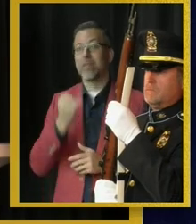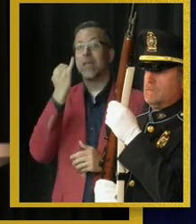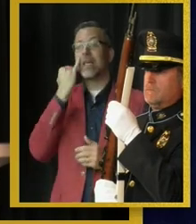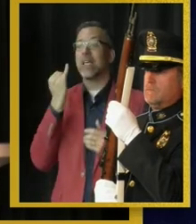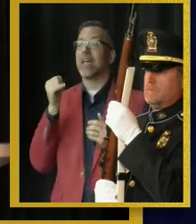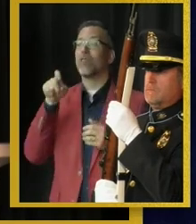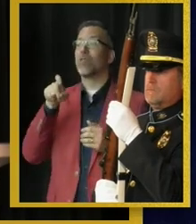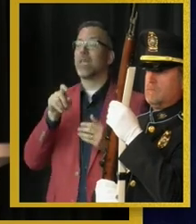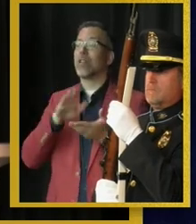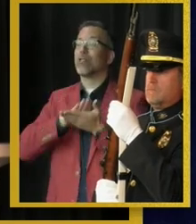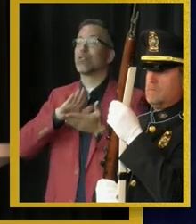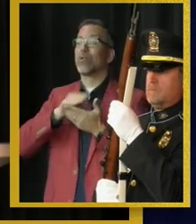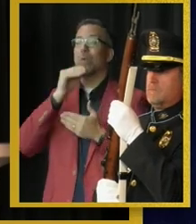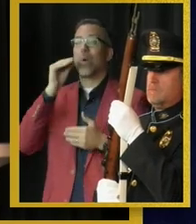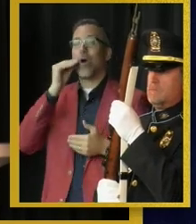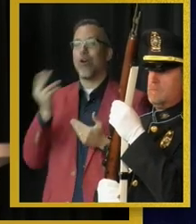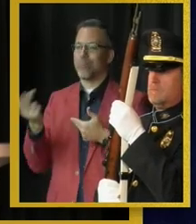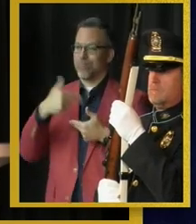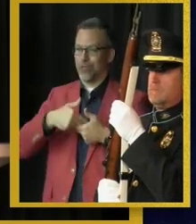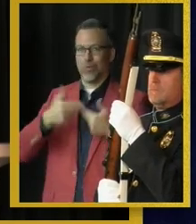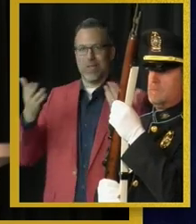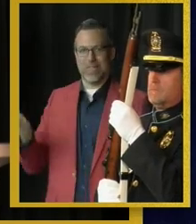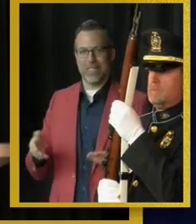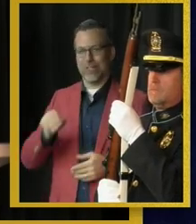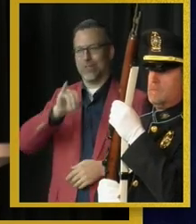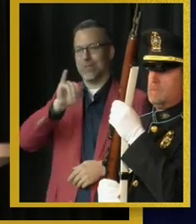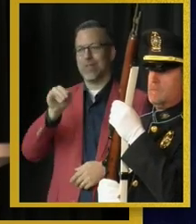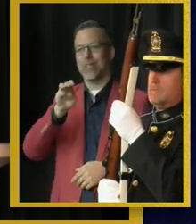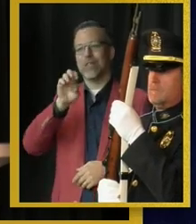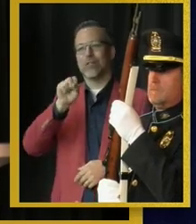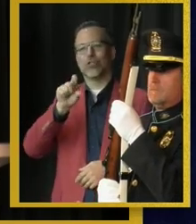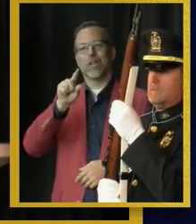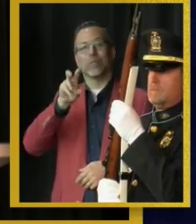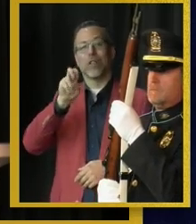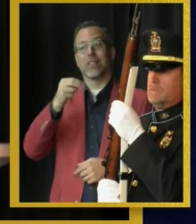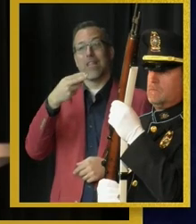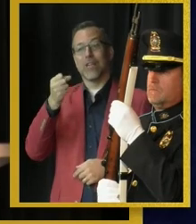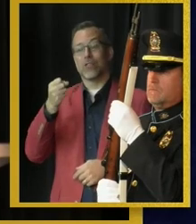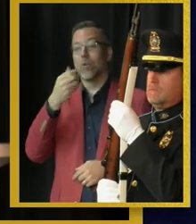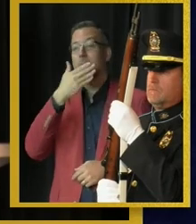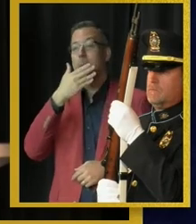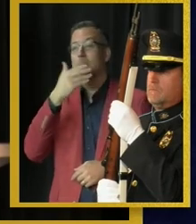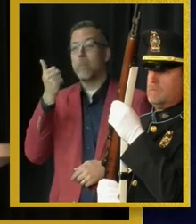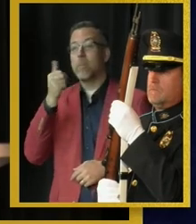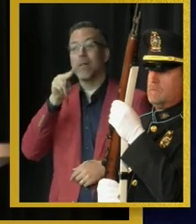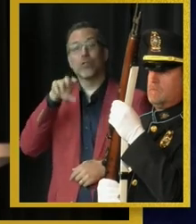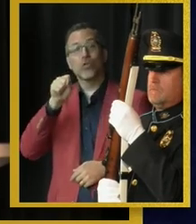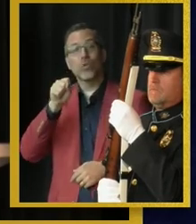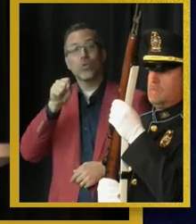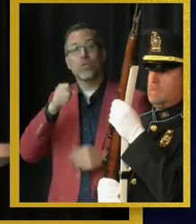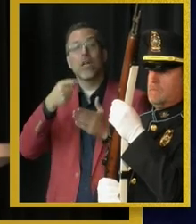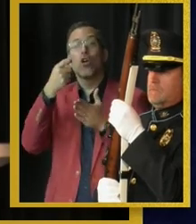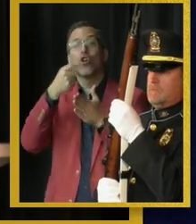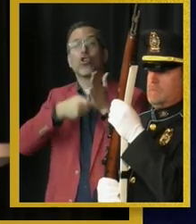home, we invite you to join us at James Lawson High School. And the best news, our tuition is free.